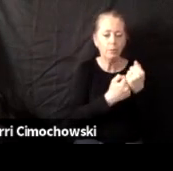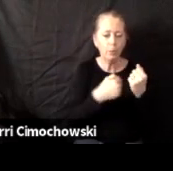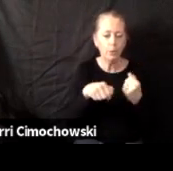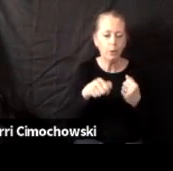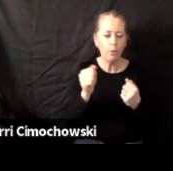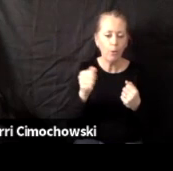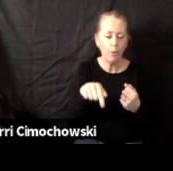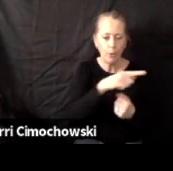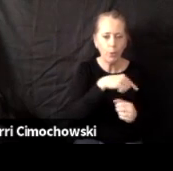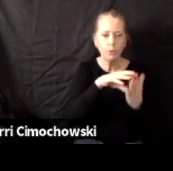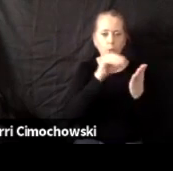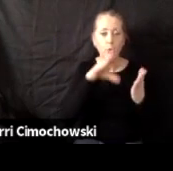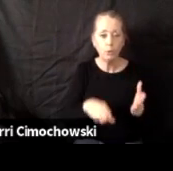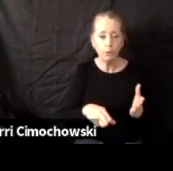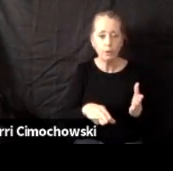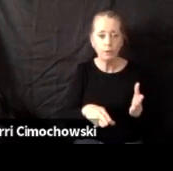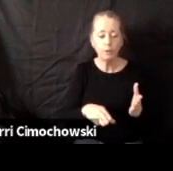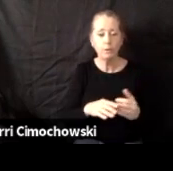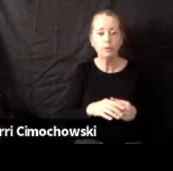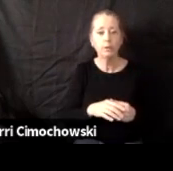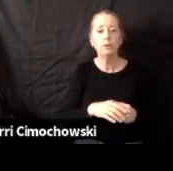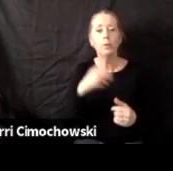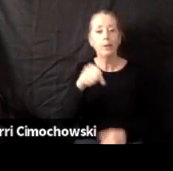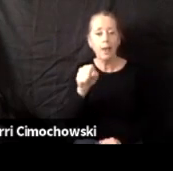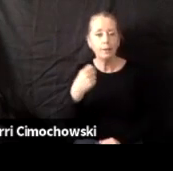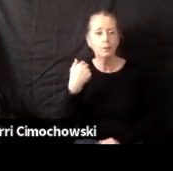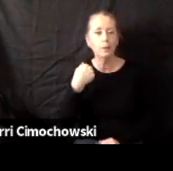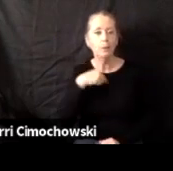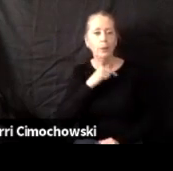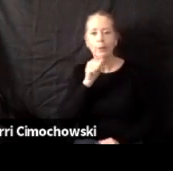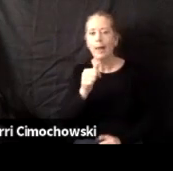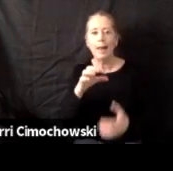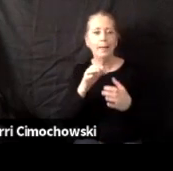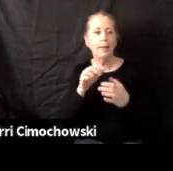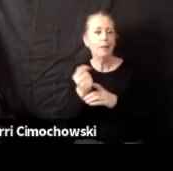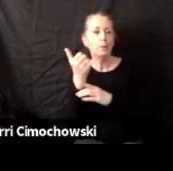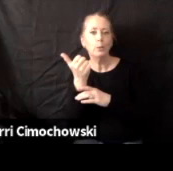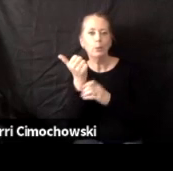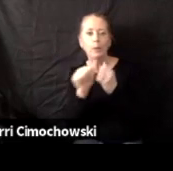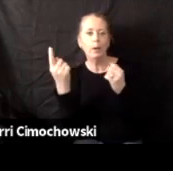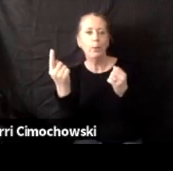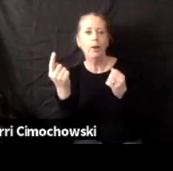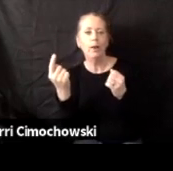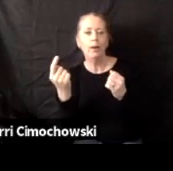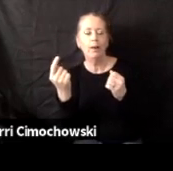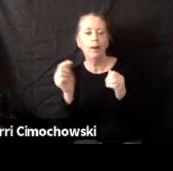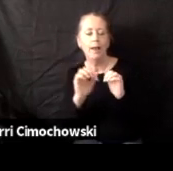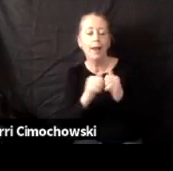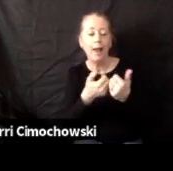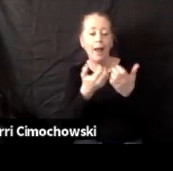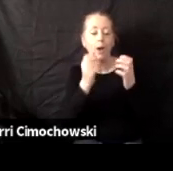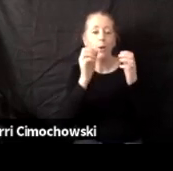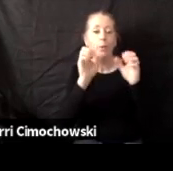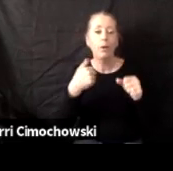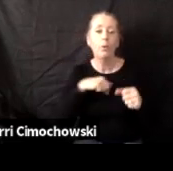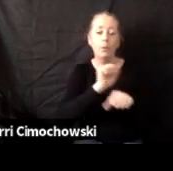program. And so, you know, yeah, we would not exclude anyone. It's really about how can we work together to try to